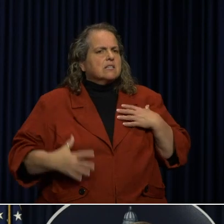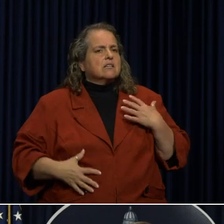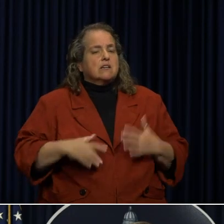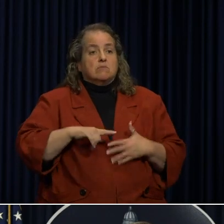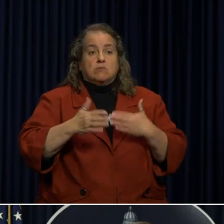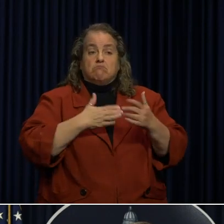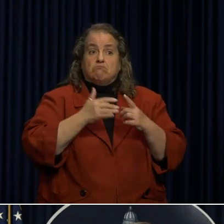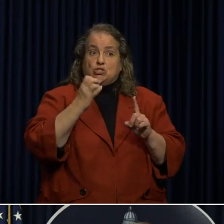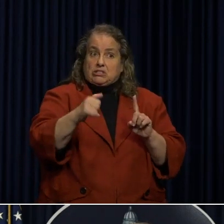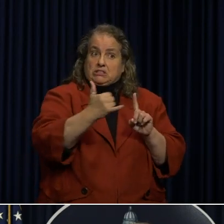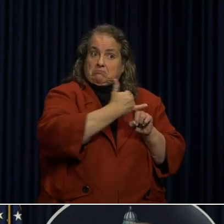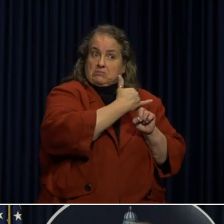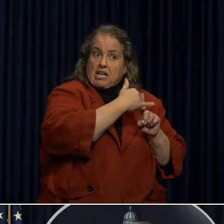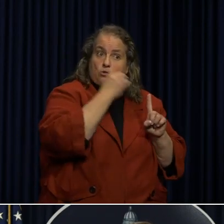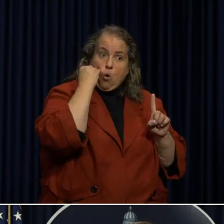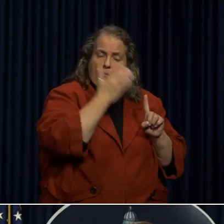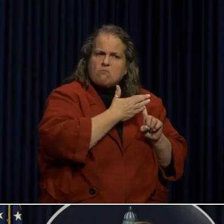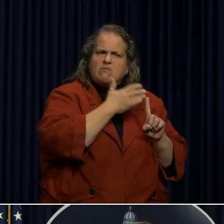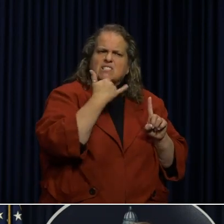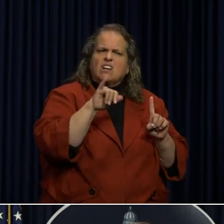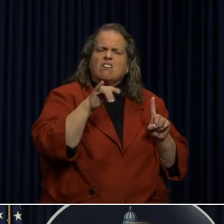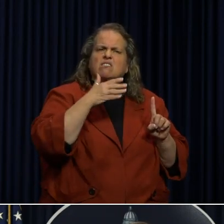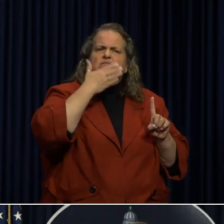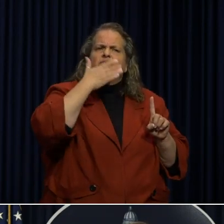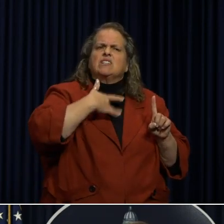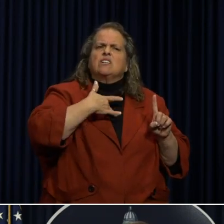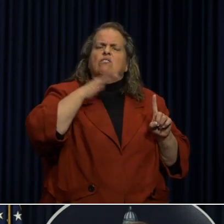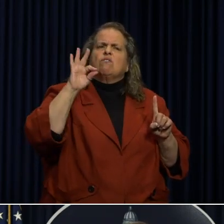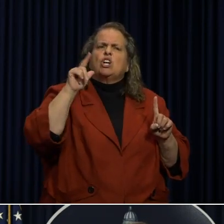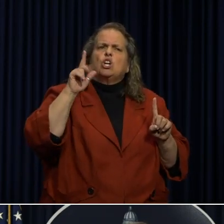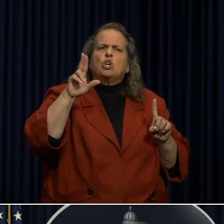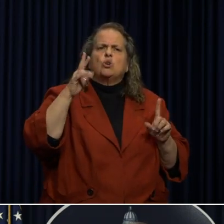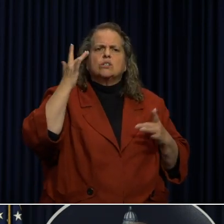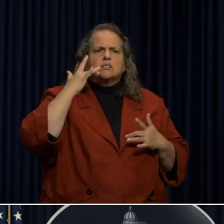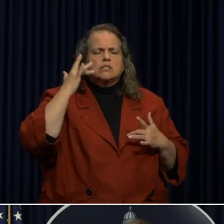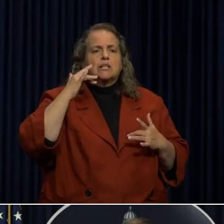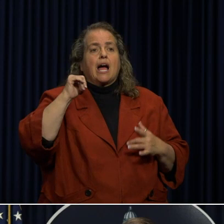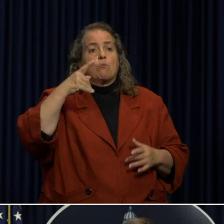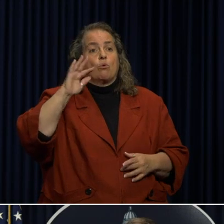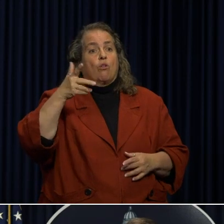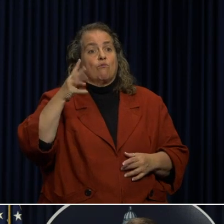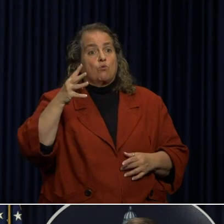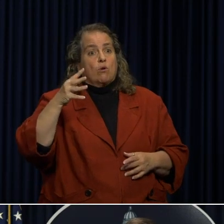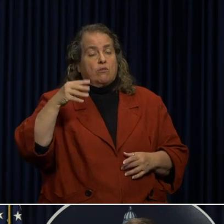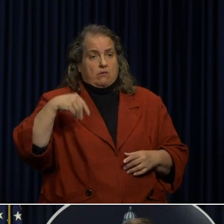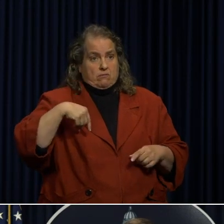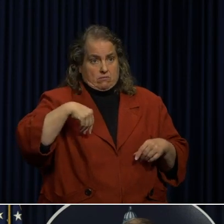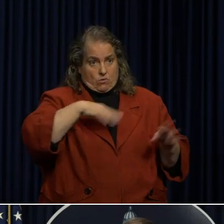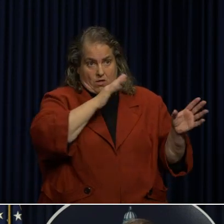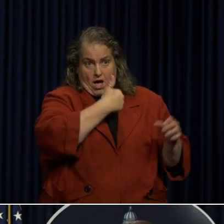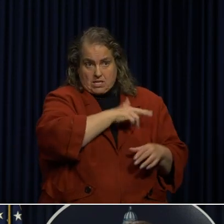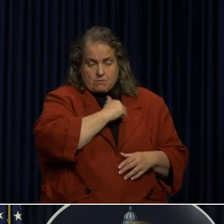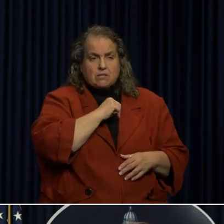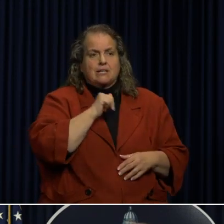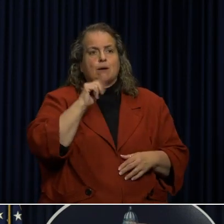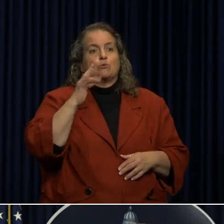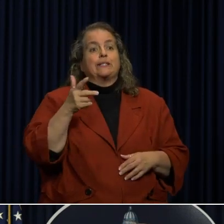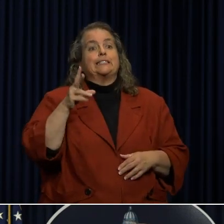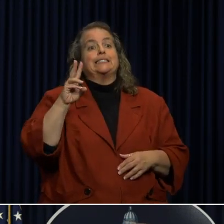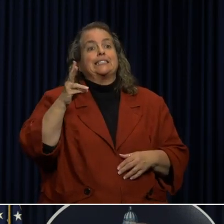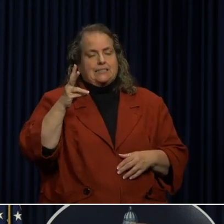experiencing flu-like symptoms. Patsy was admitted to St. E's on April 4th. On April 6th, she tested positive for